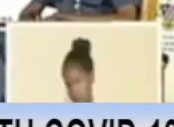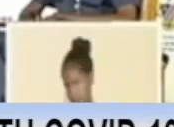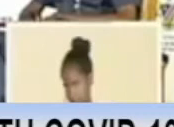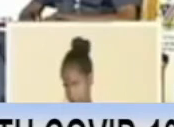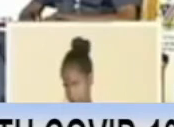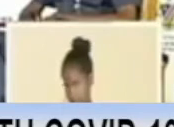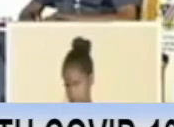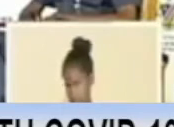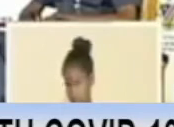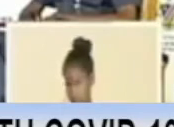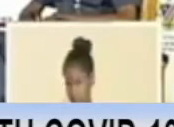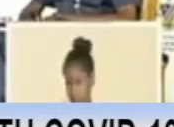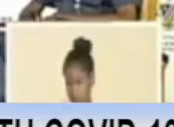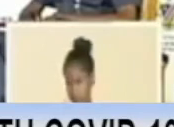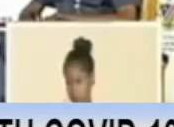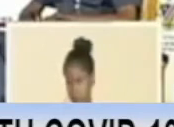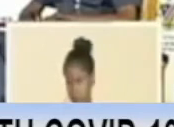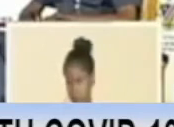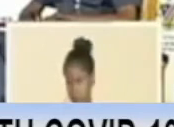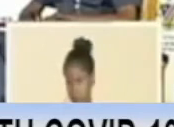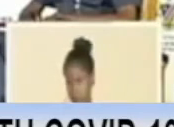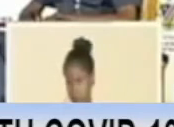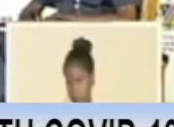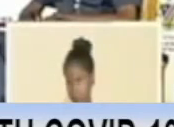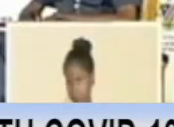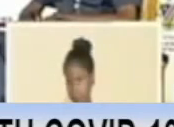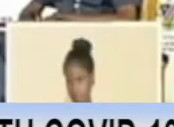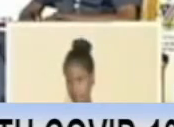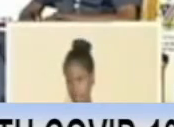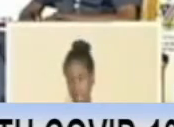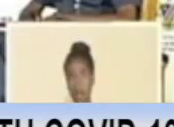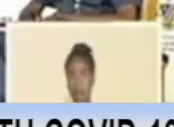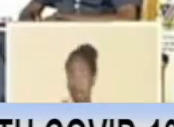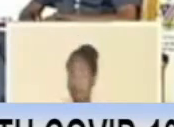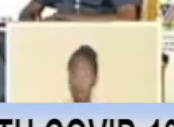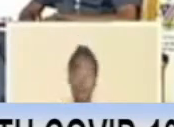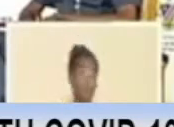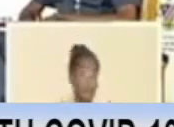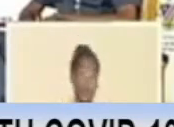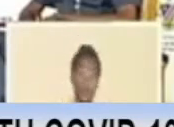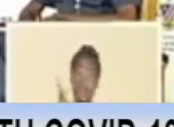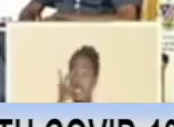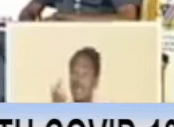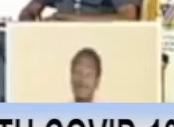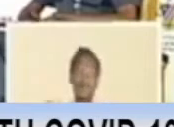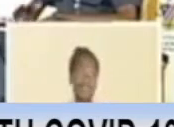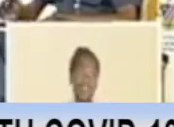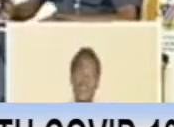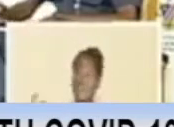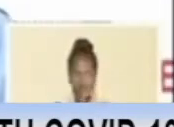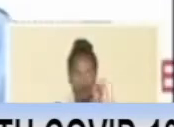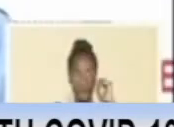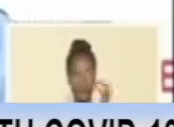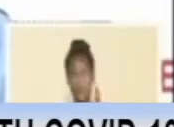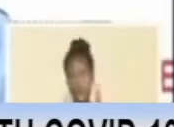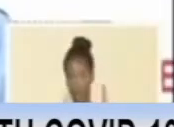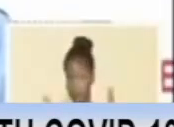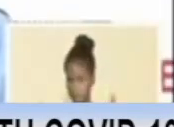is a problem that we are currently facing. So what perhaps the perception out there is that now that the state of emergency